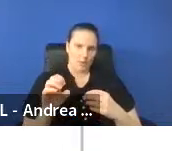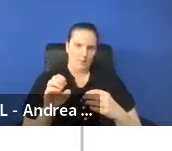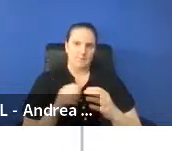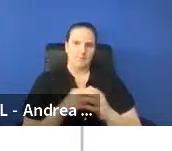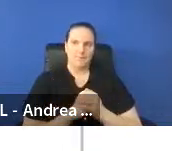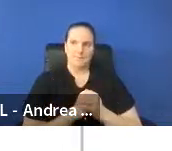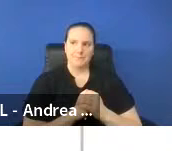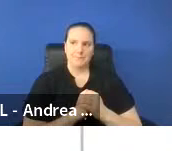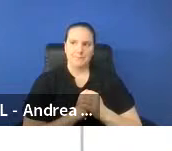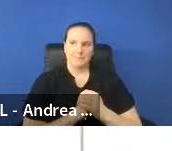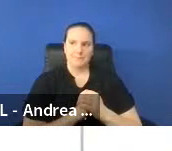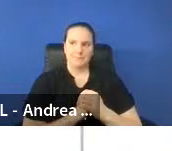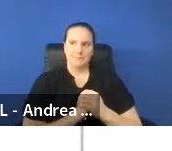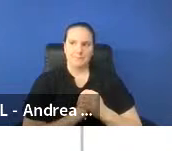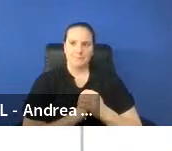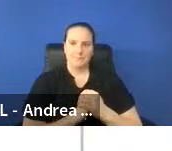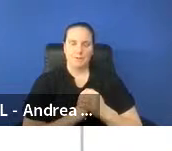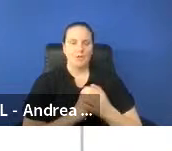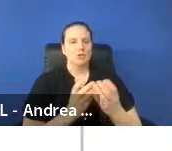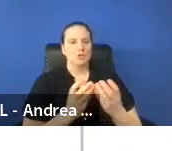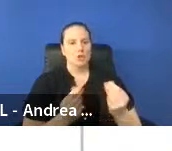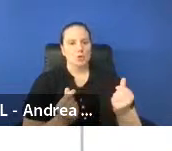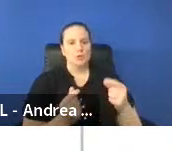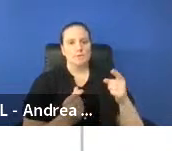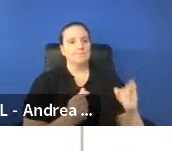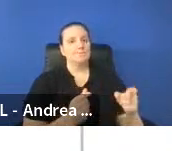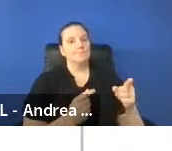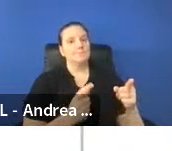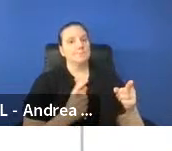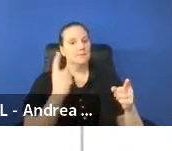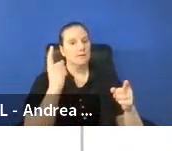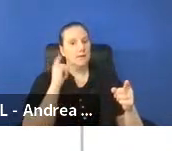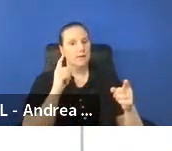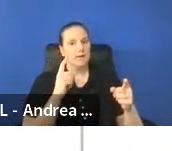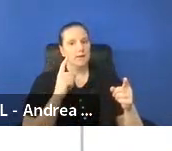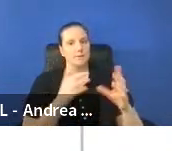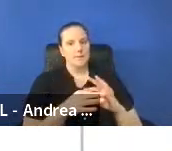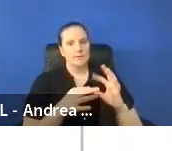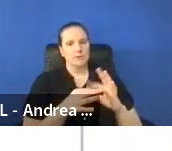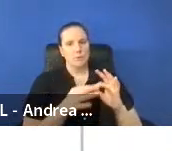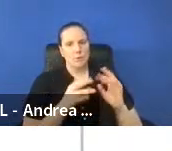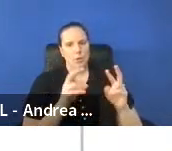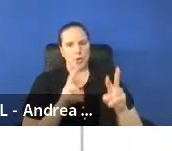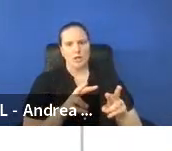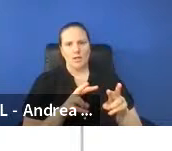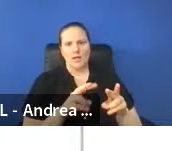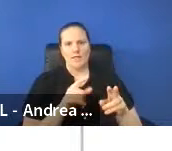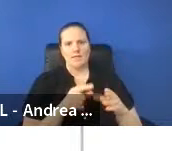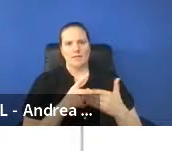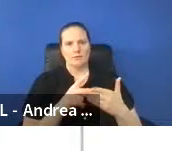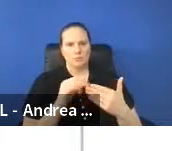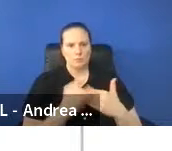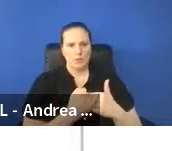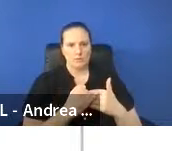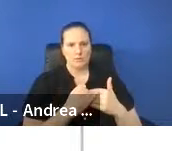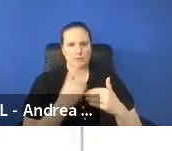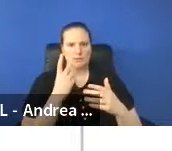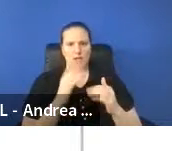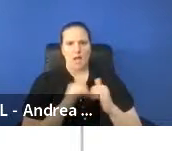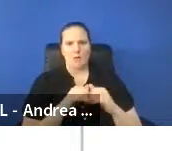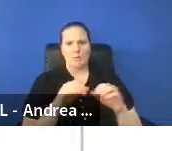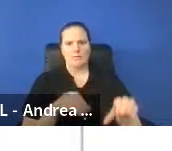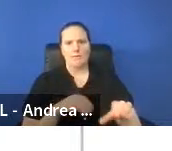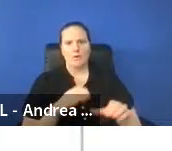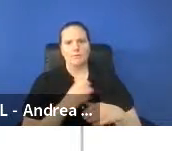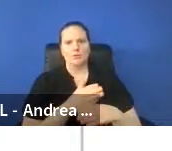Alex. As Alex mentioned, we're looking at very discrete parts of the project, seeing how they perform,